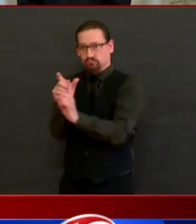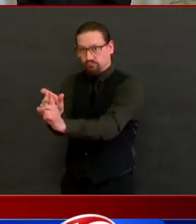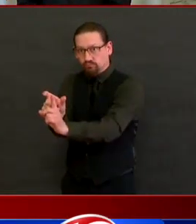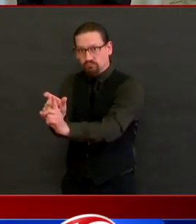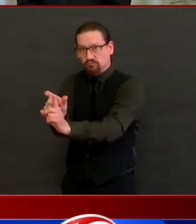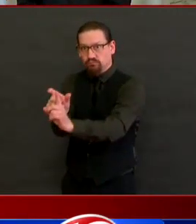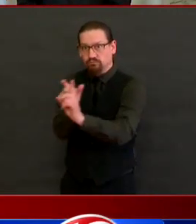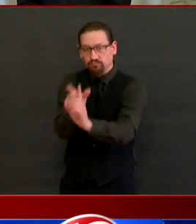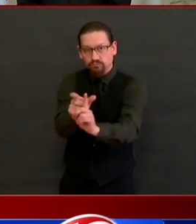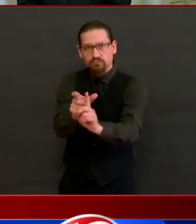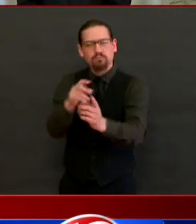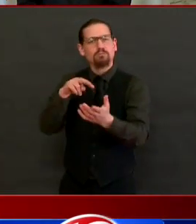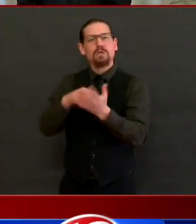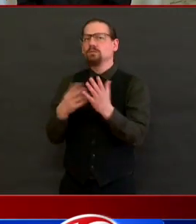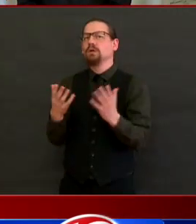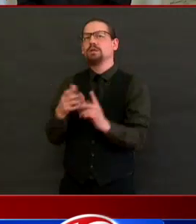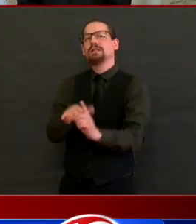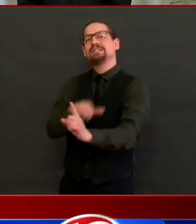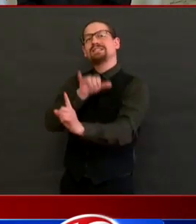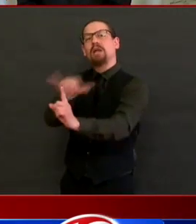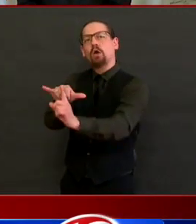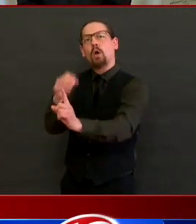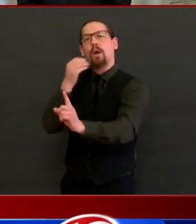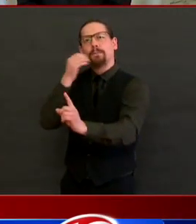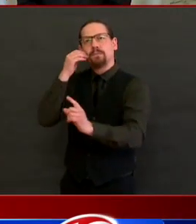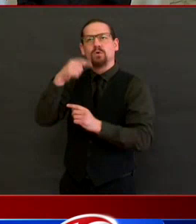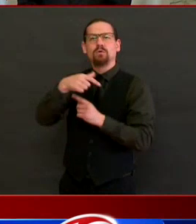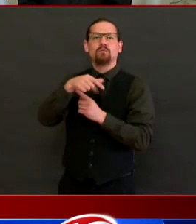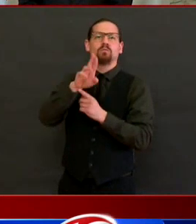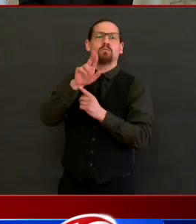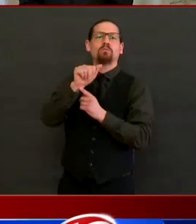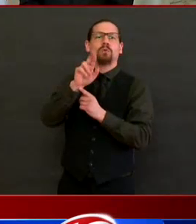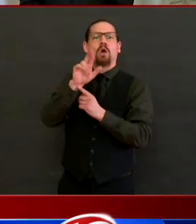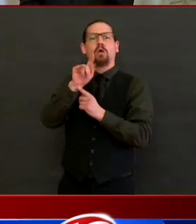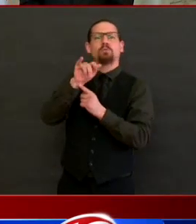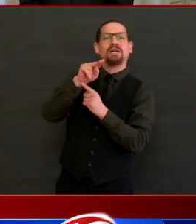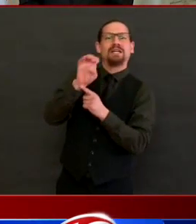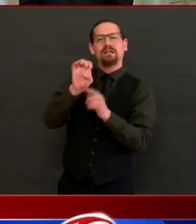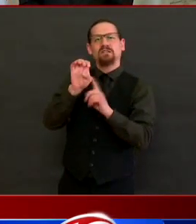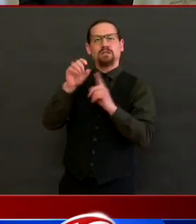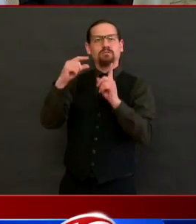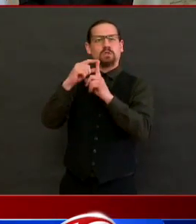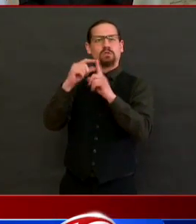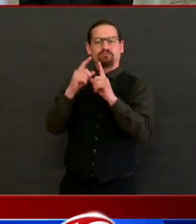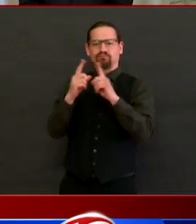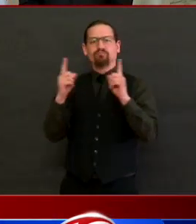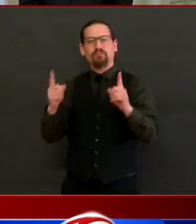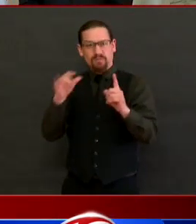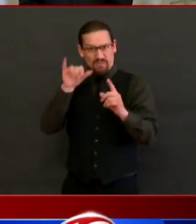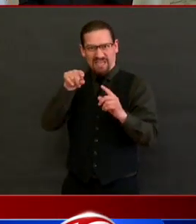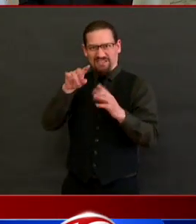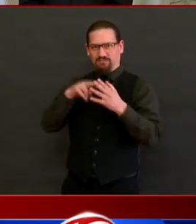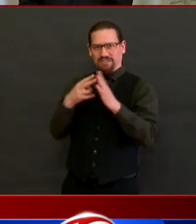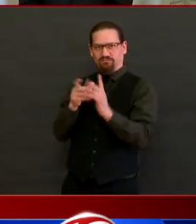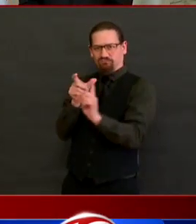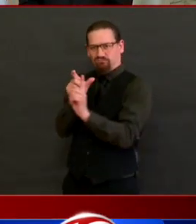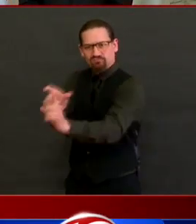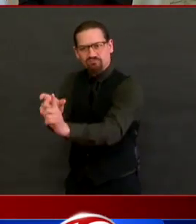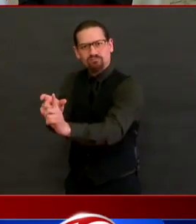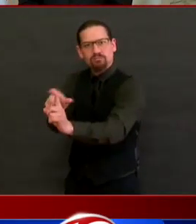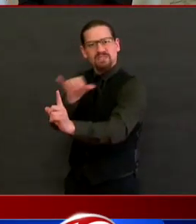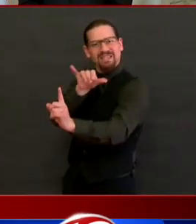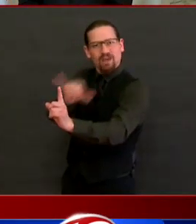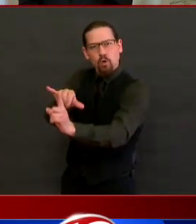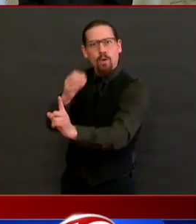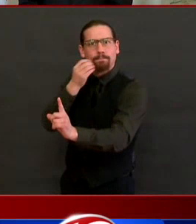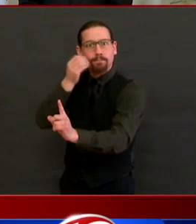for don't leave your house, not even to get groceries. In order to help those people in quarantine, we've developed the